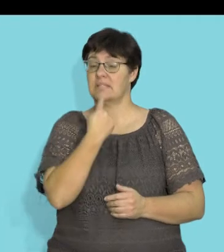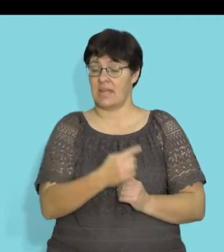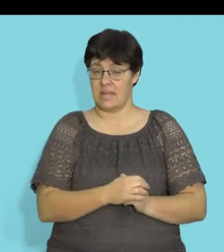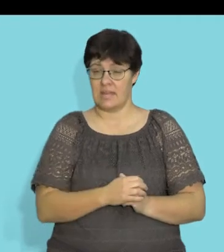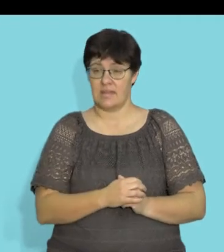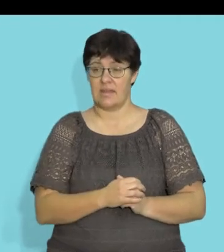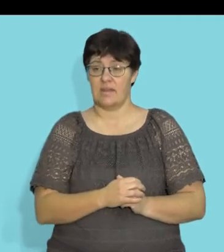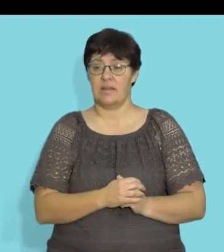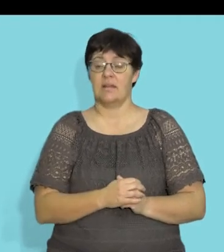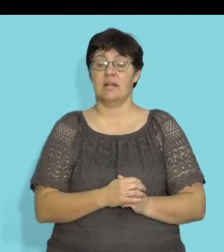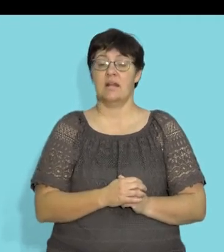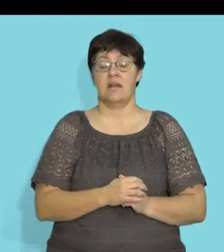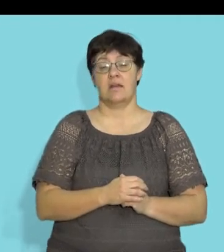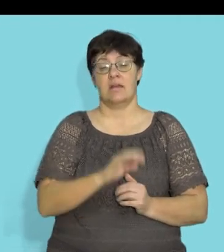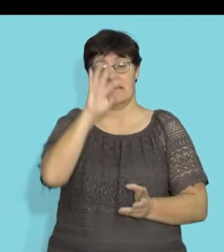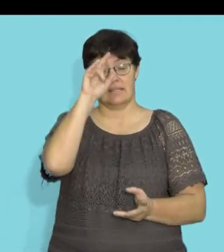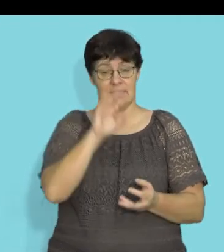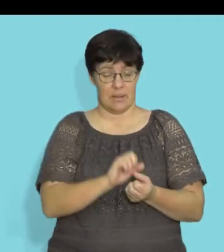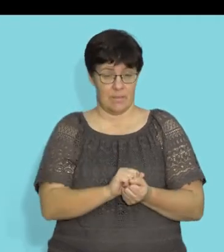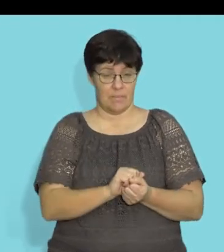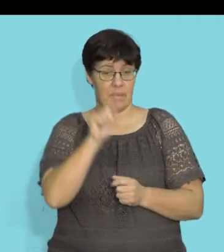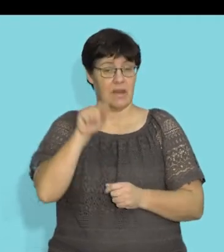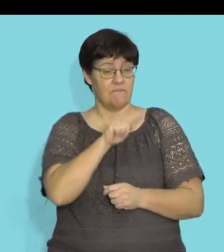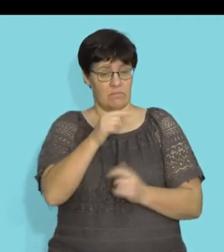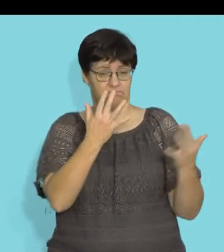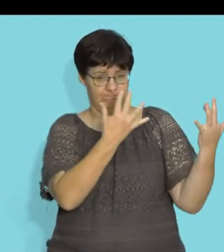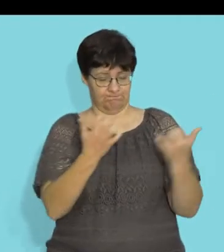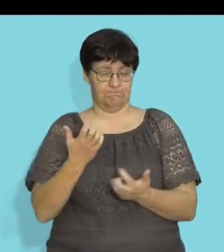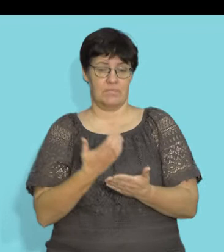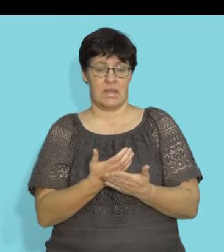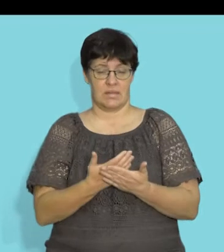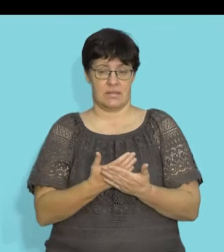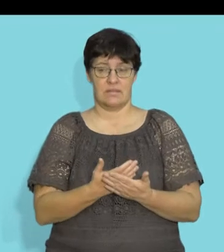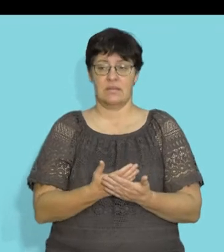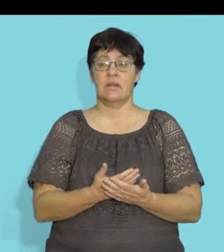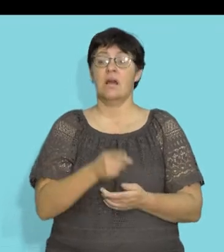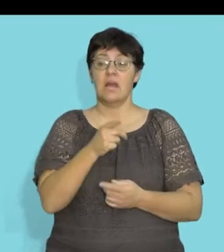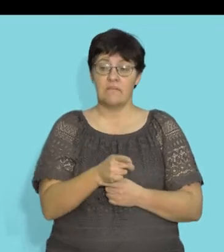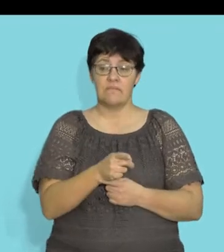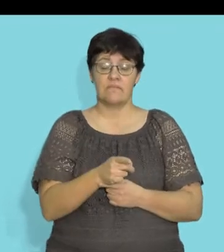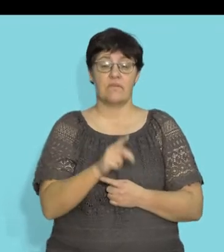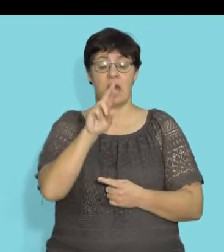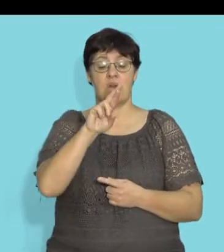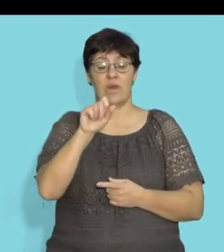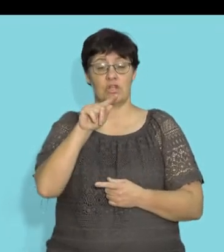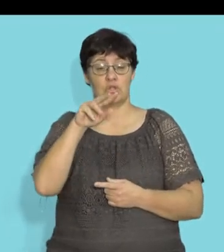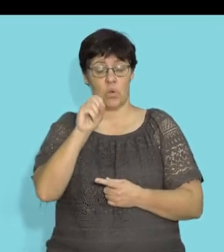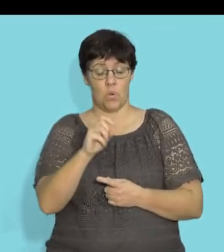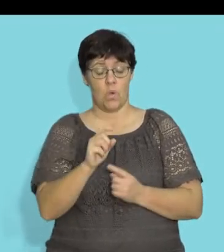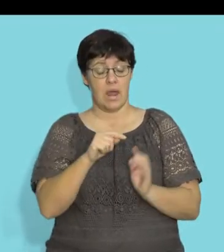said that we can calculate the sum to infinity when my ratio is